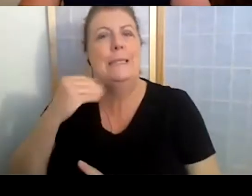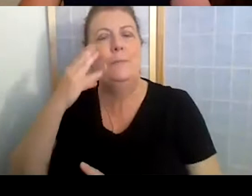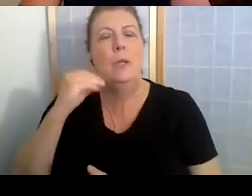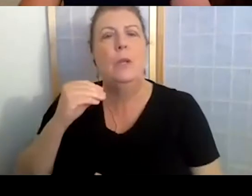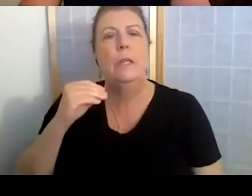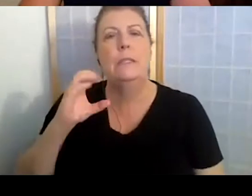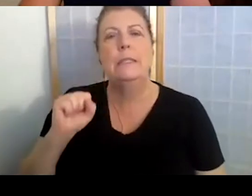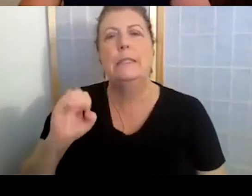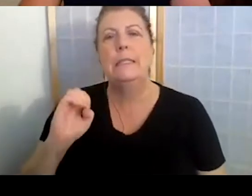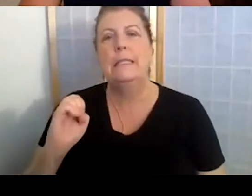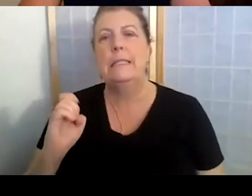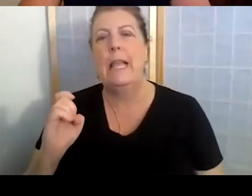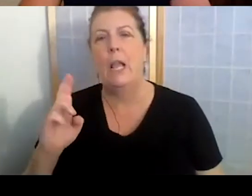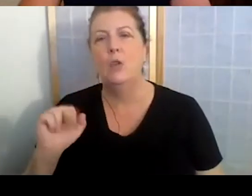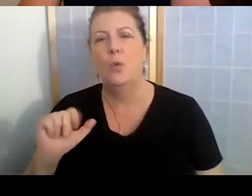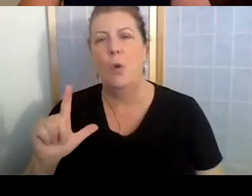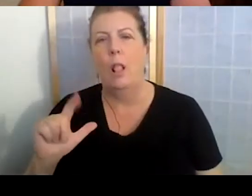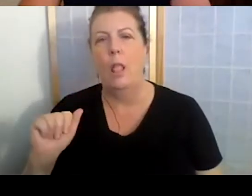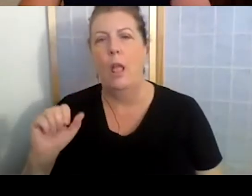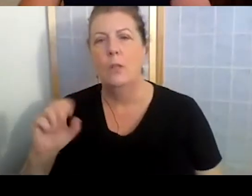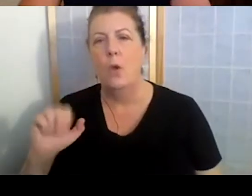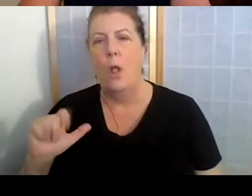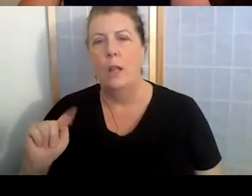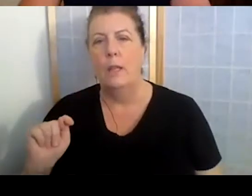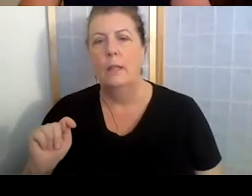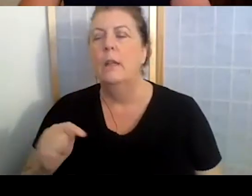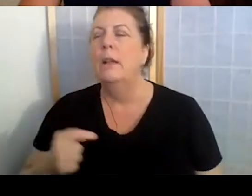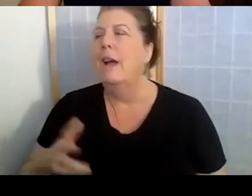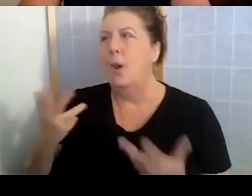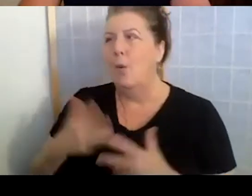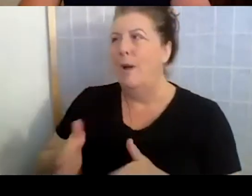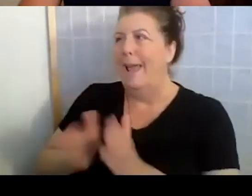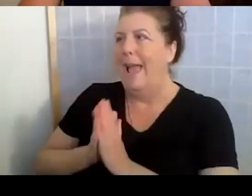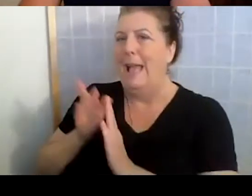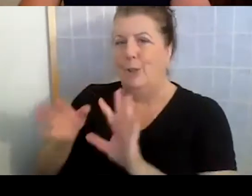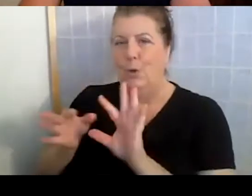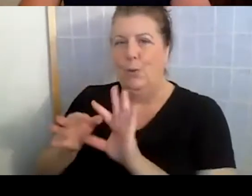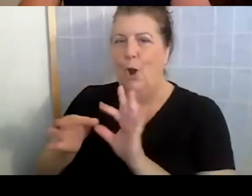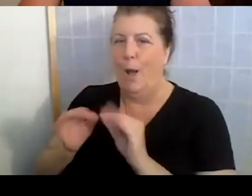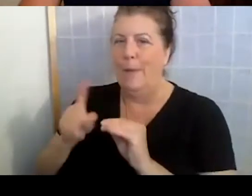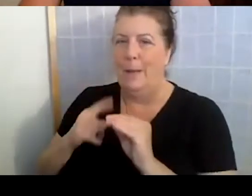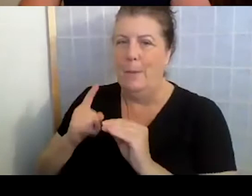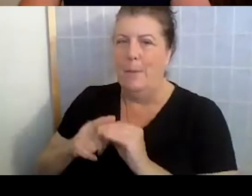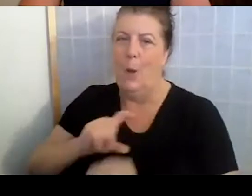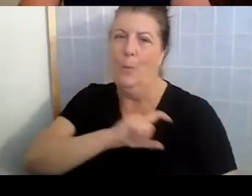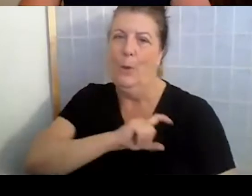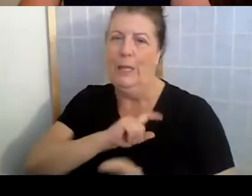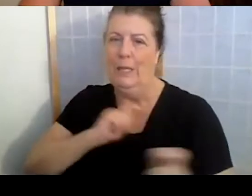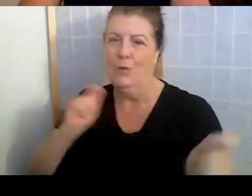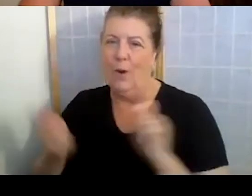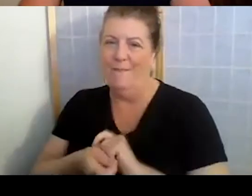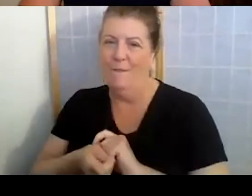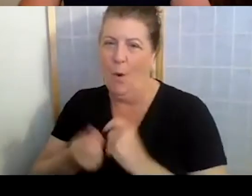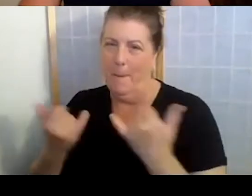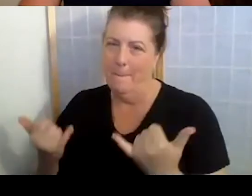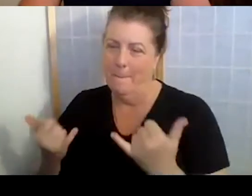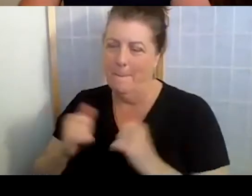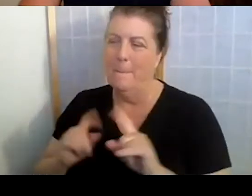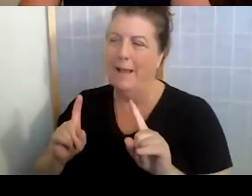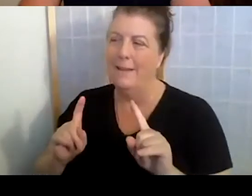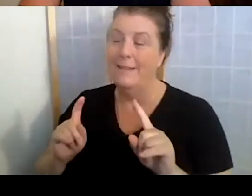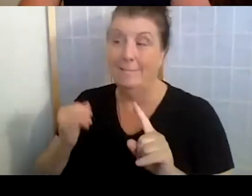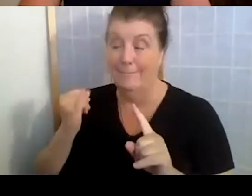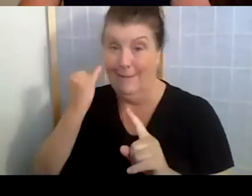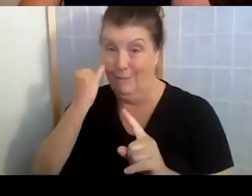if, you know, unless you felt comfortable doing it. But in terms of like the missing link in that compare and